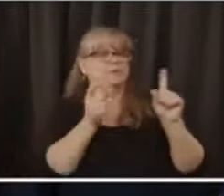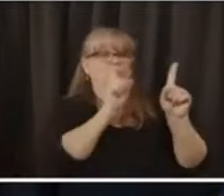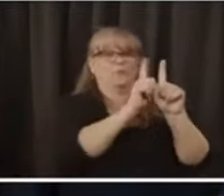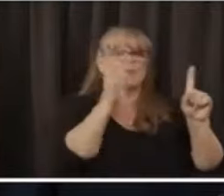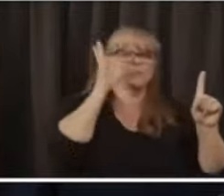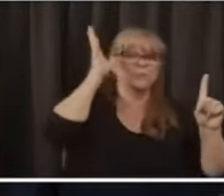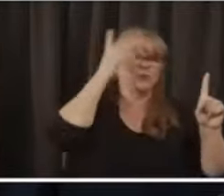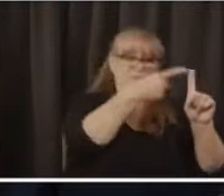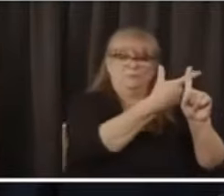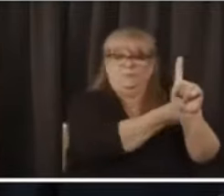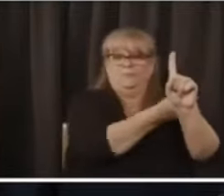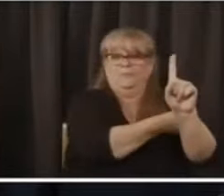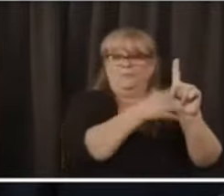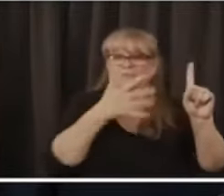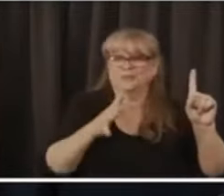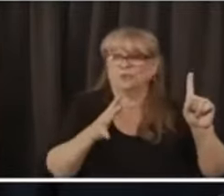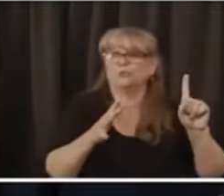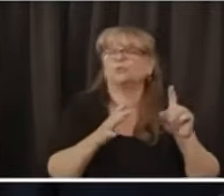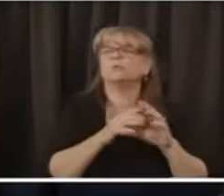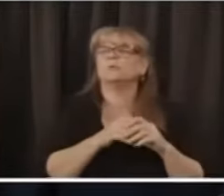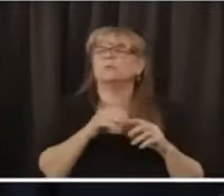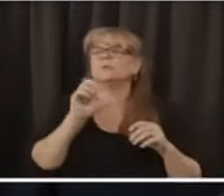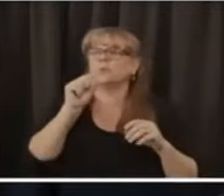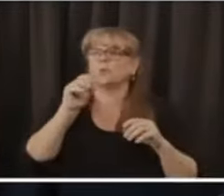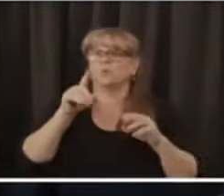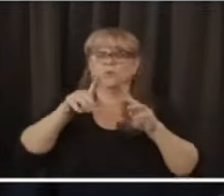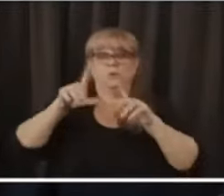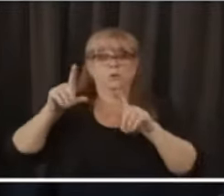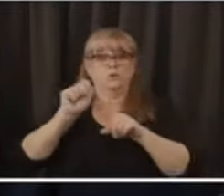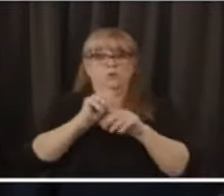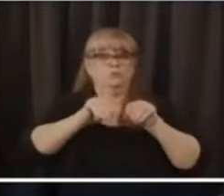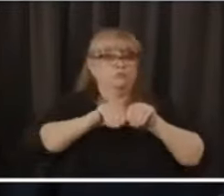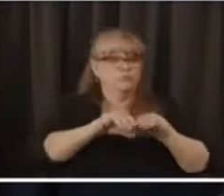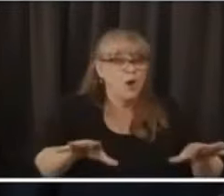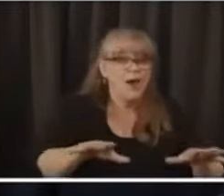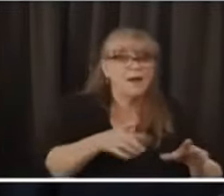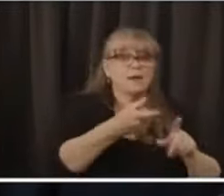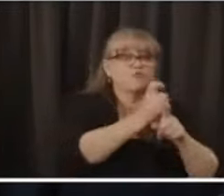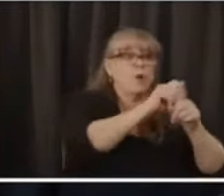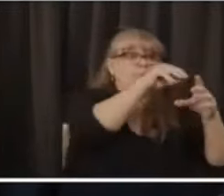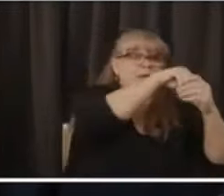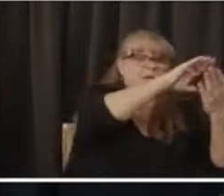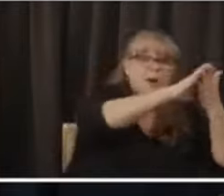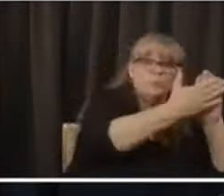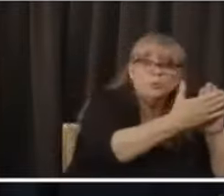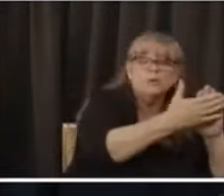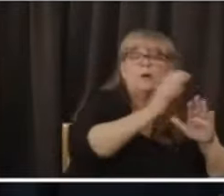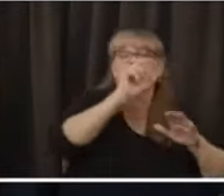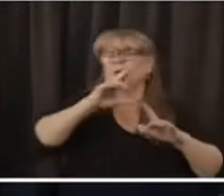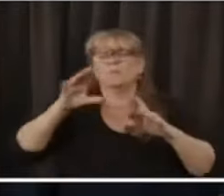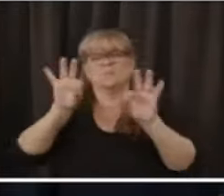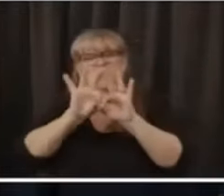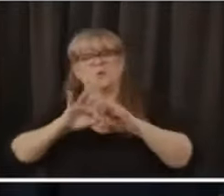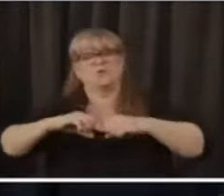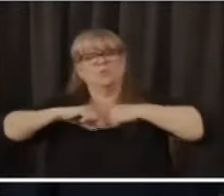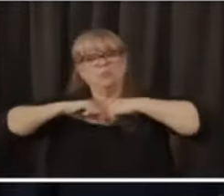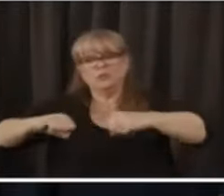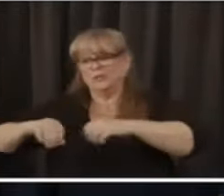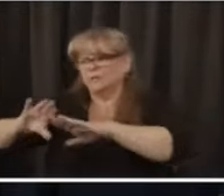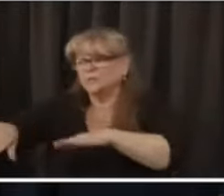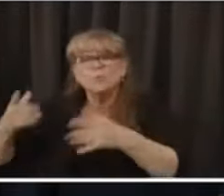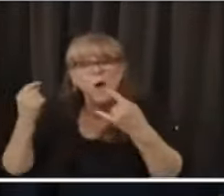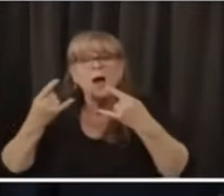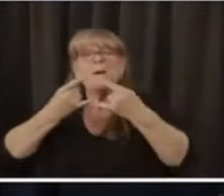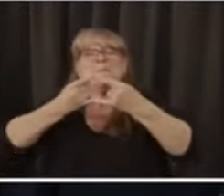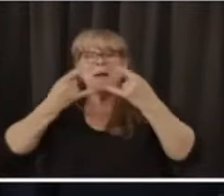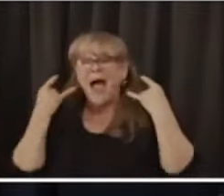each, but we do know that again, with the precautions that schools take, with the mask wearing, with the quarantine requirements, they are